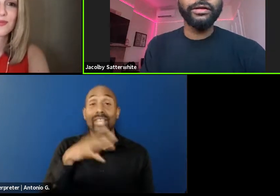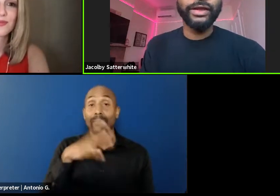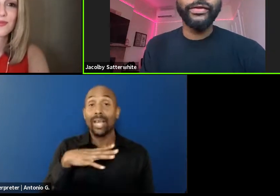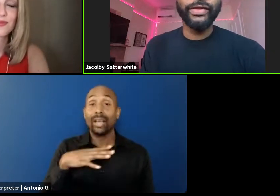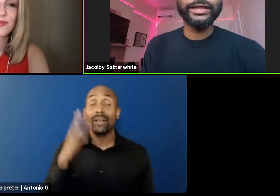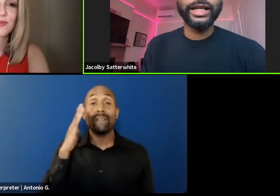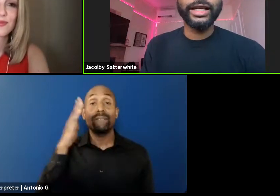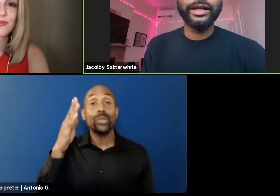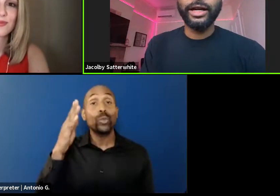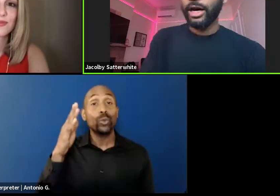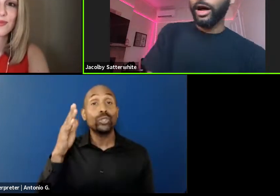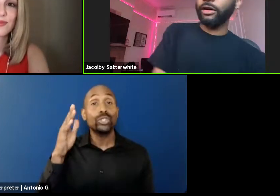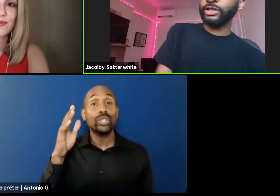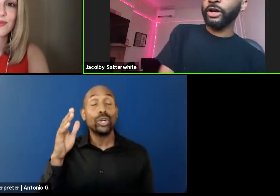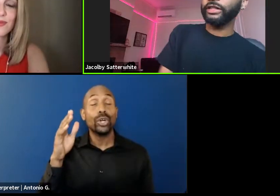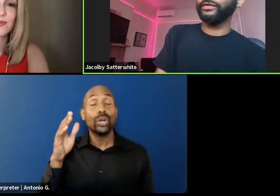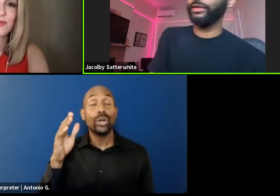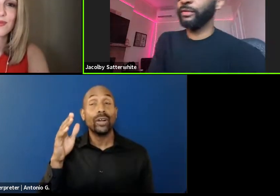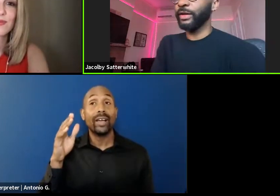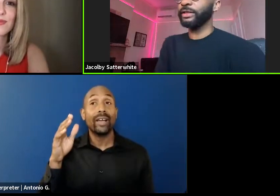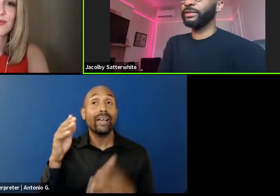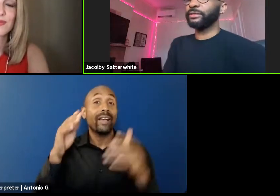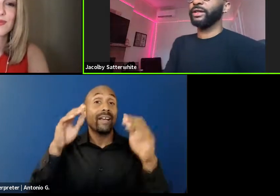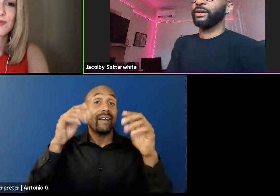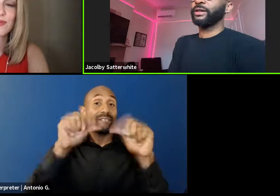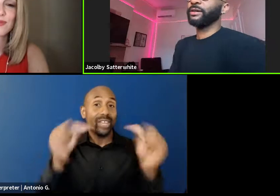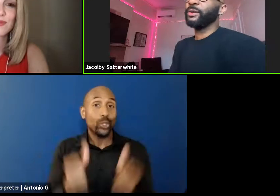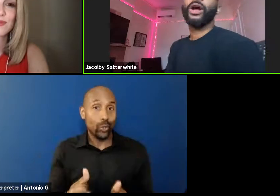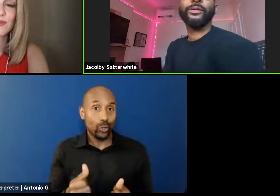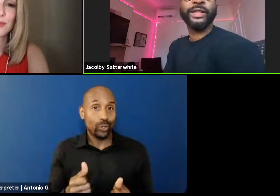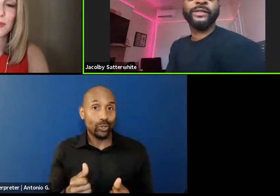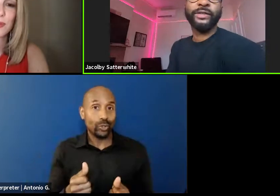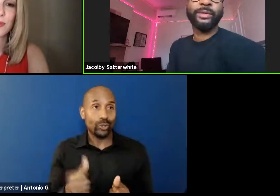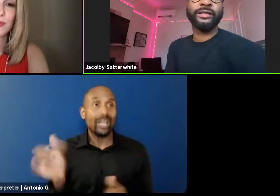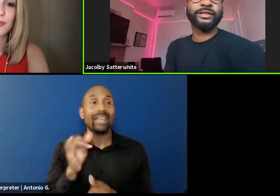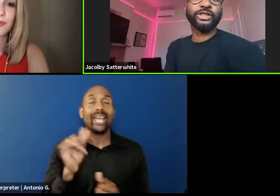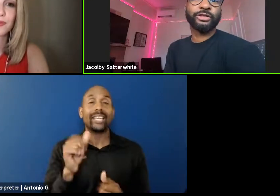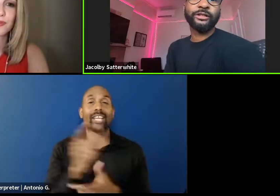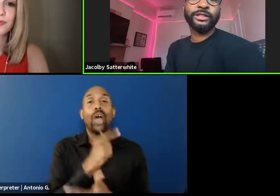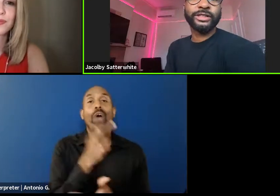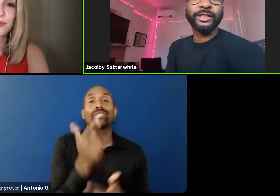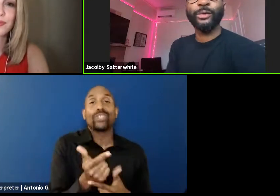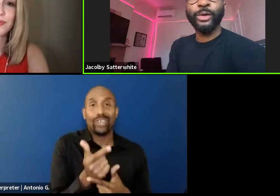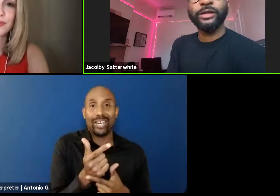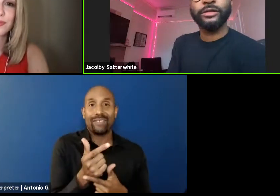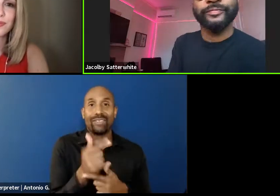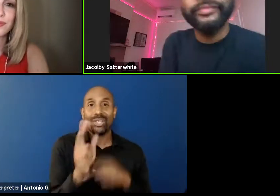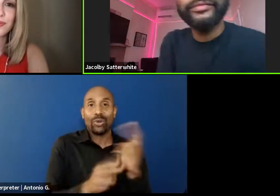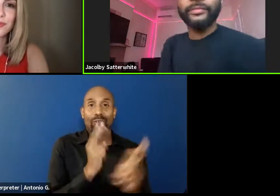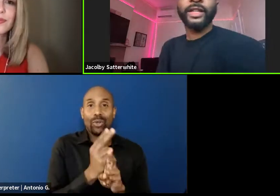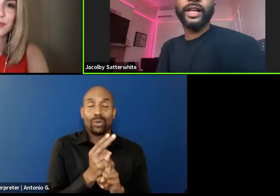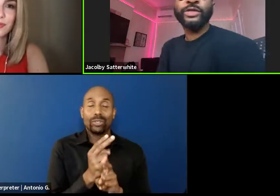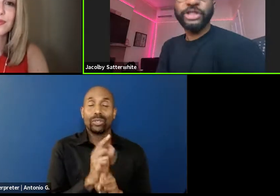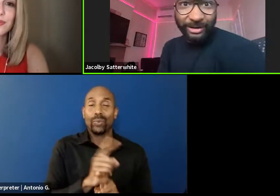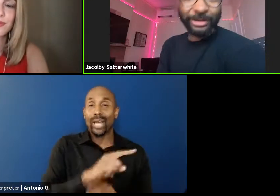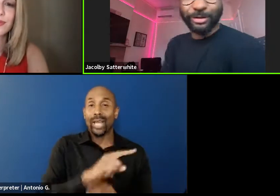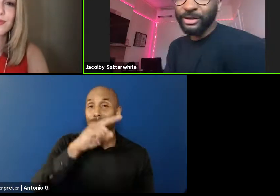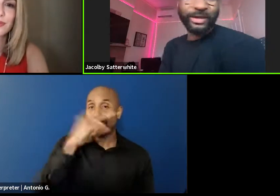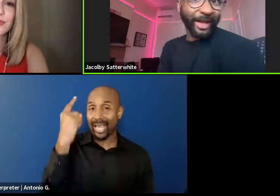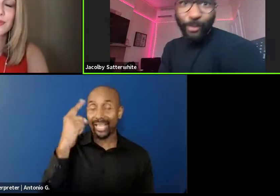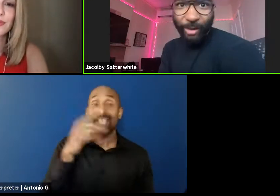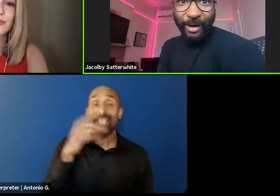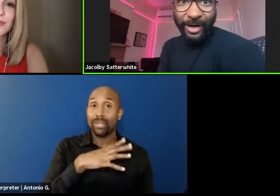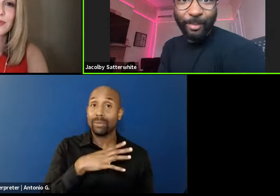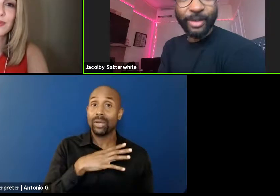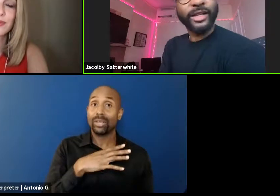the only, it's like a alternative universe where the Black female is the strongest thing in the world. She is the